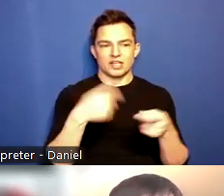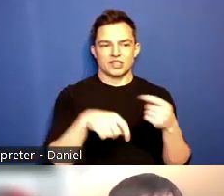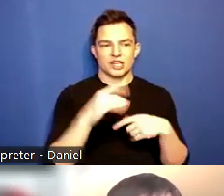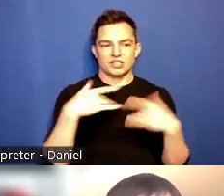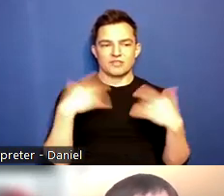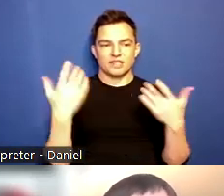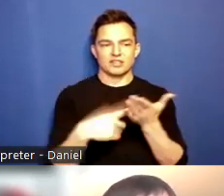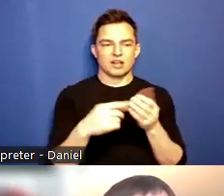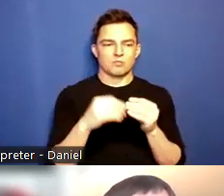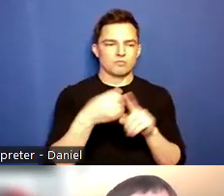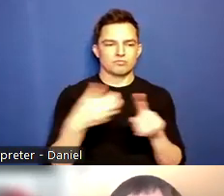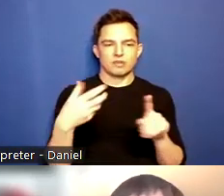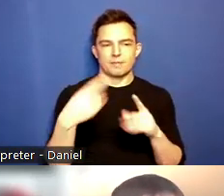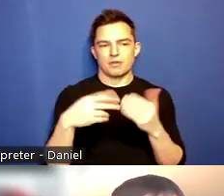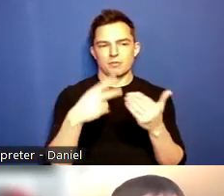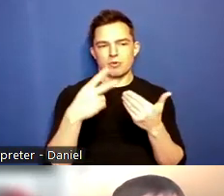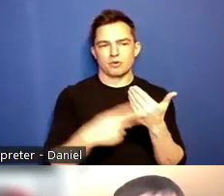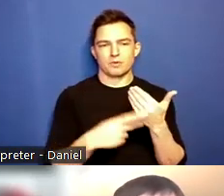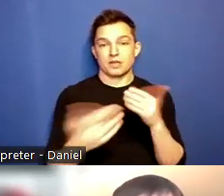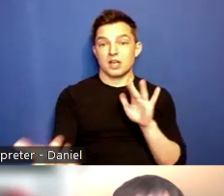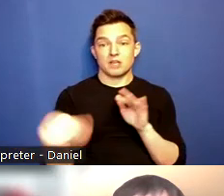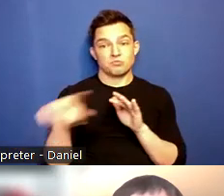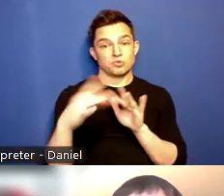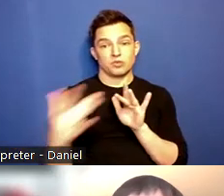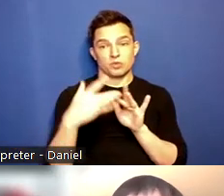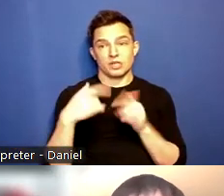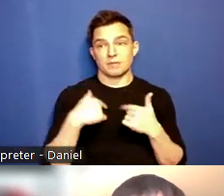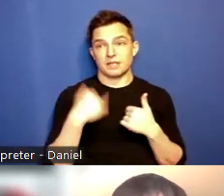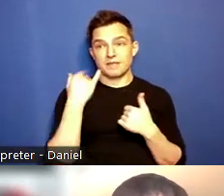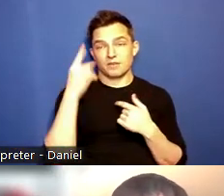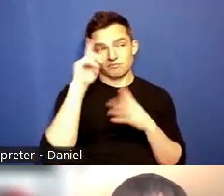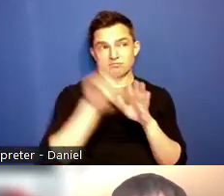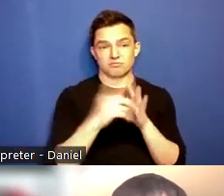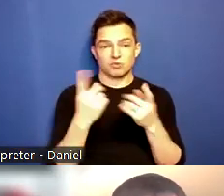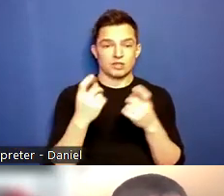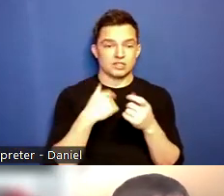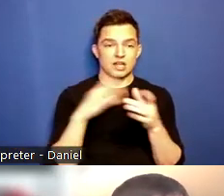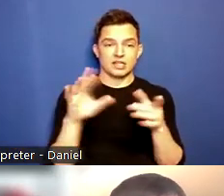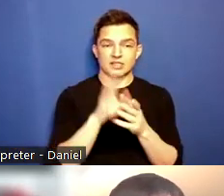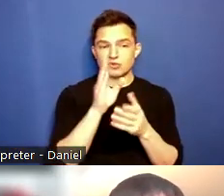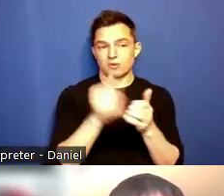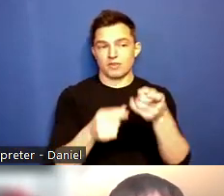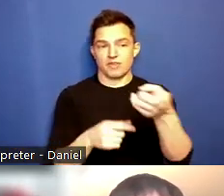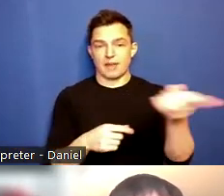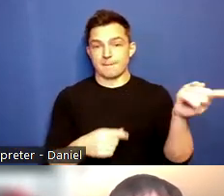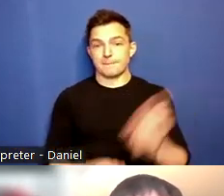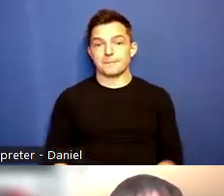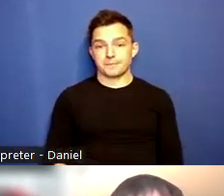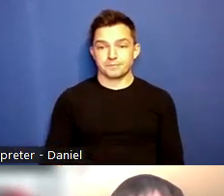about the program. And you can reach out to me if you have questions, and I can connect you directly with Ed.